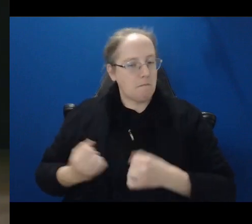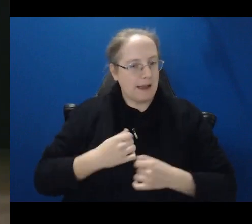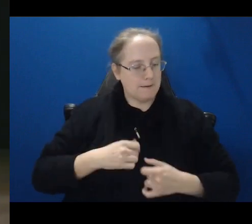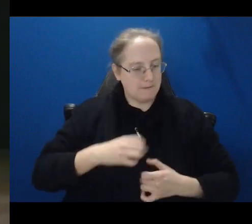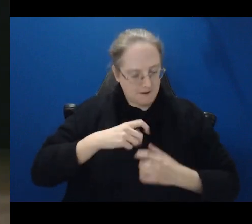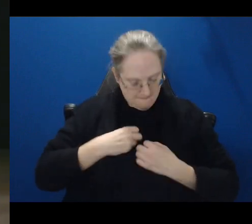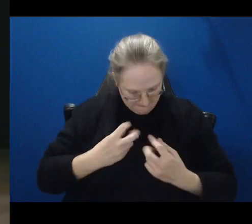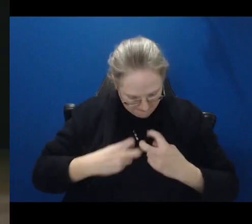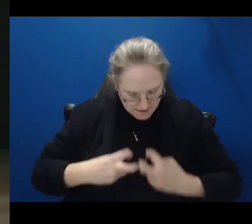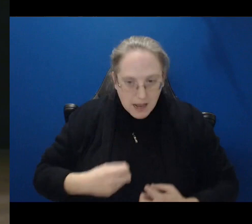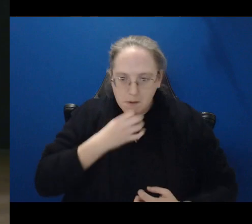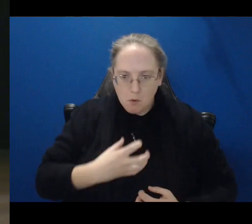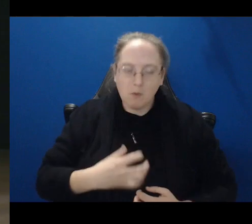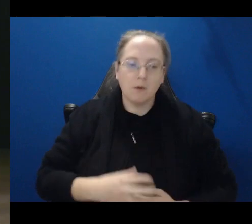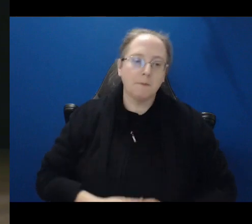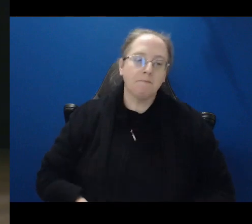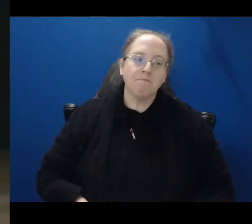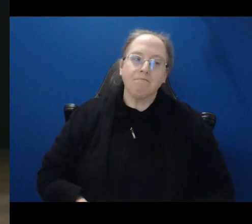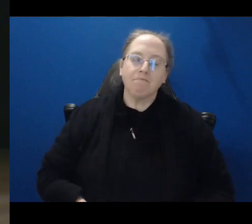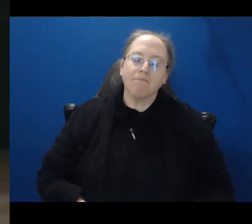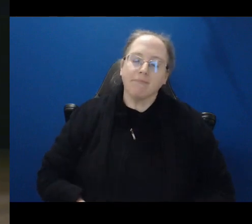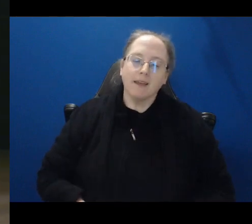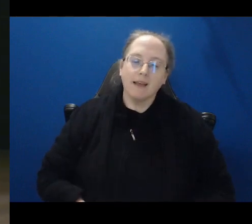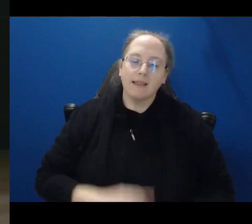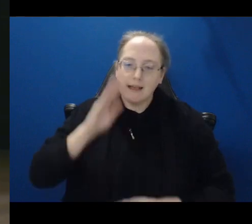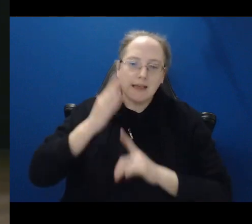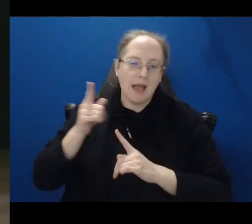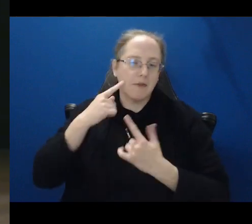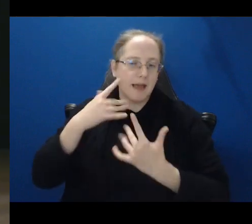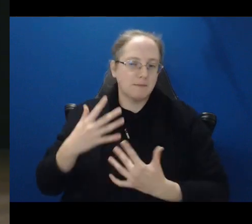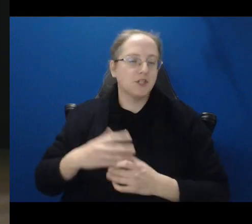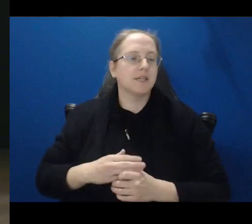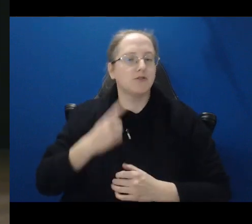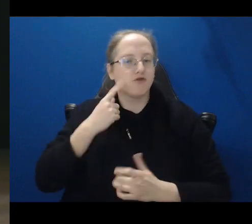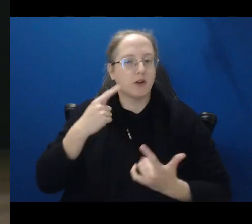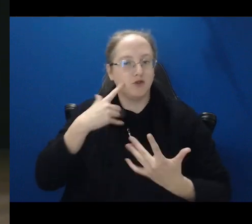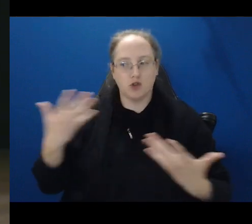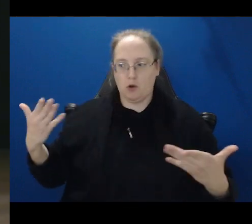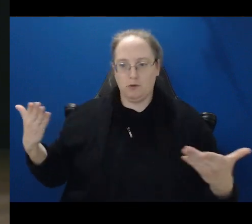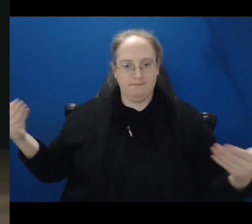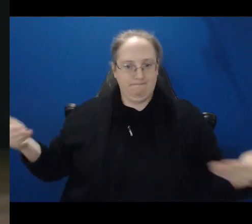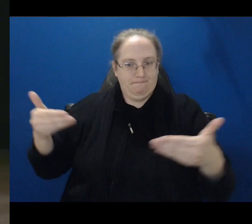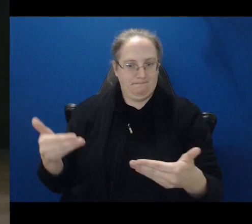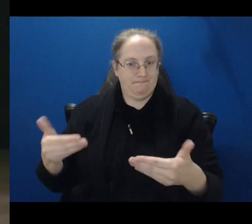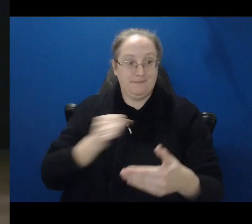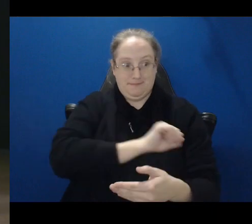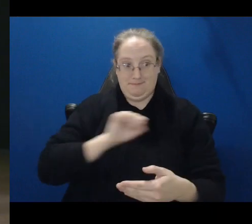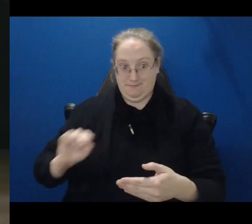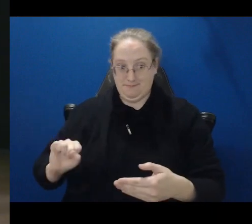from my point of view, is just those, bringing together our really different subject positions and